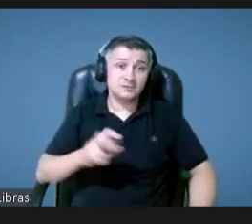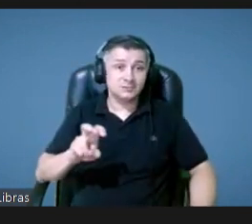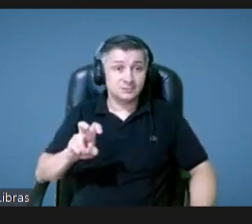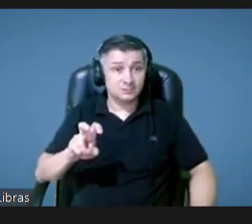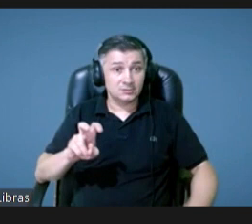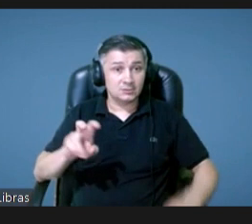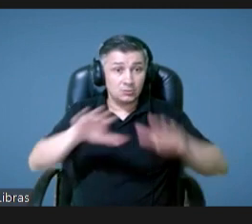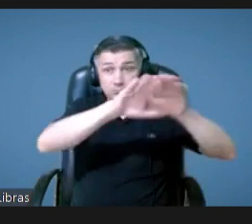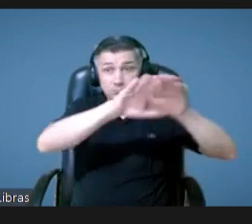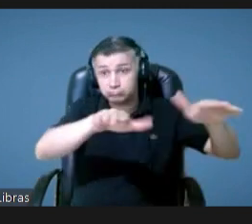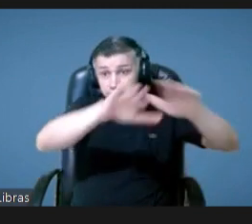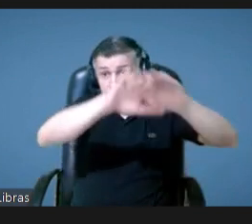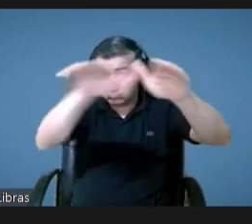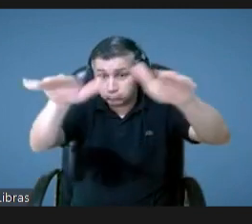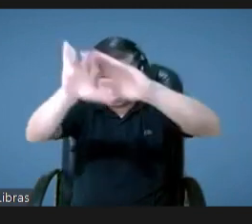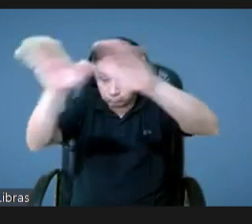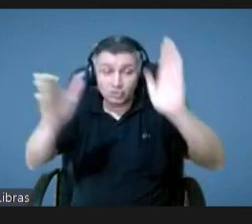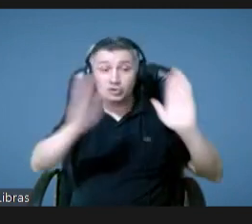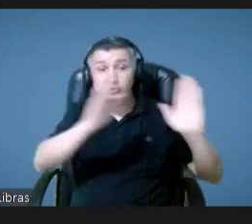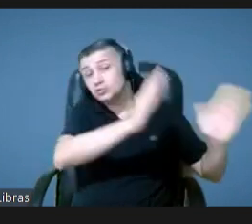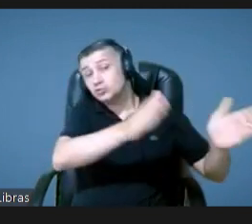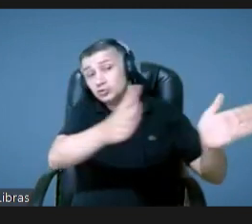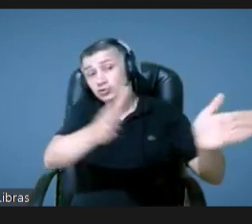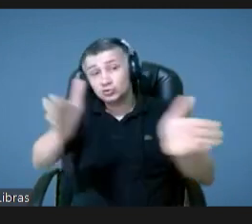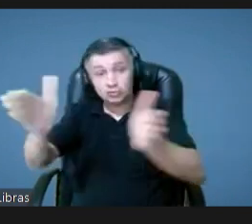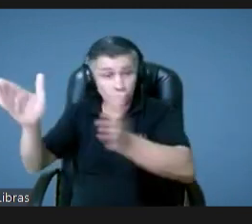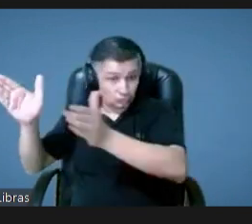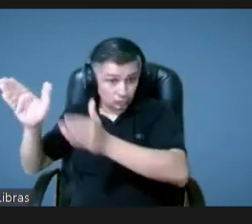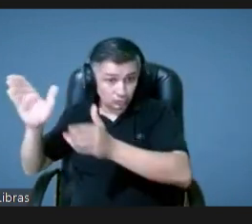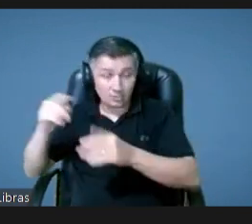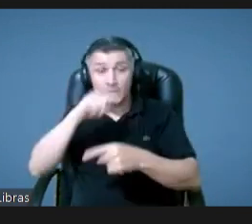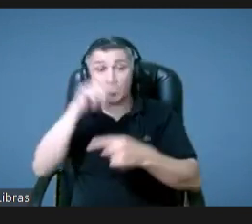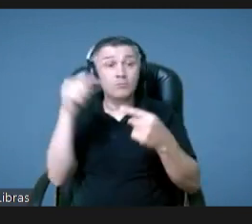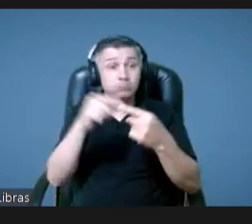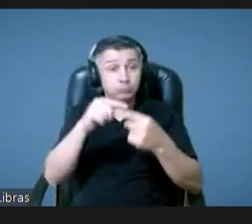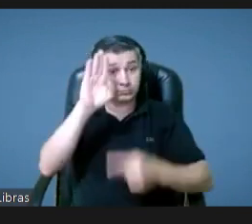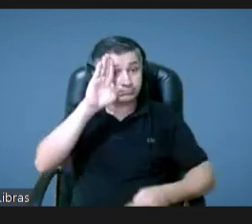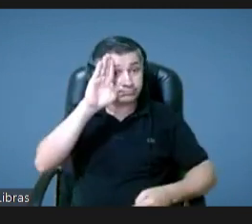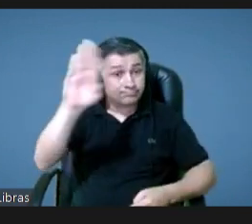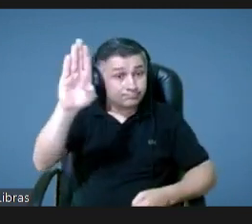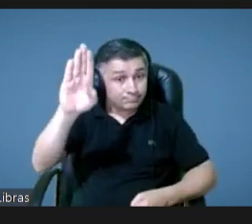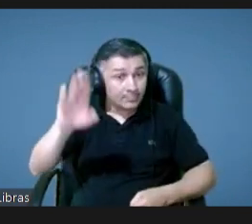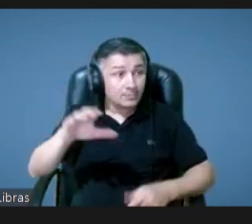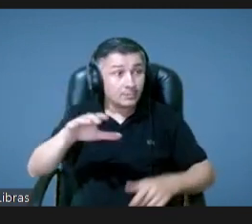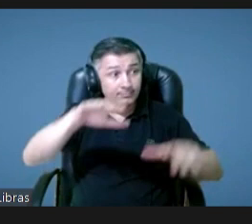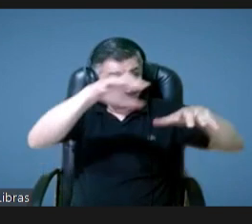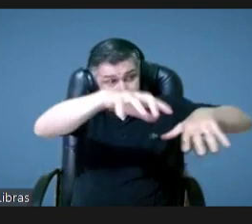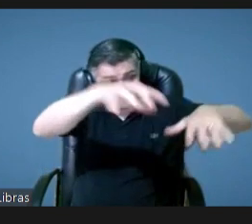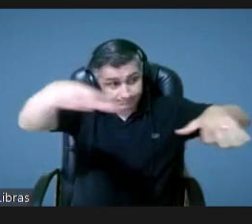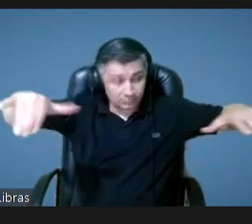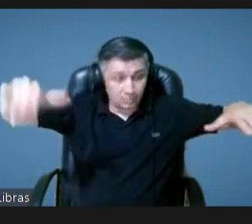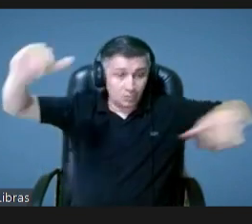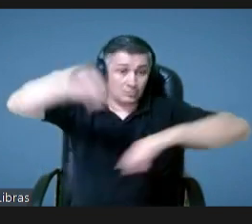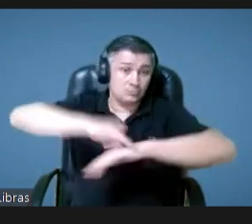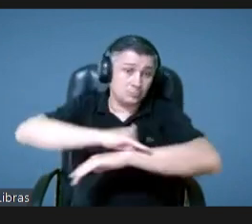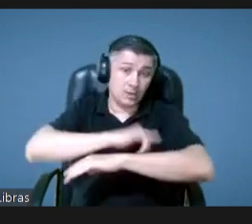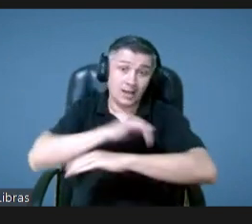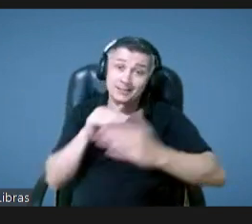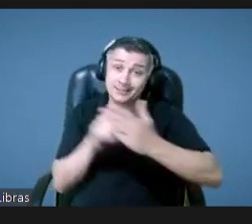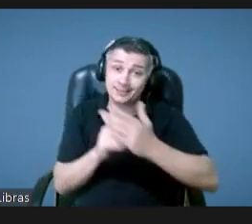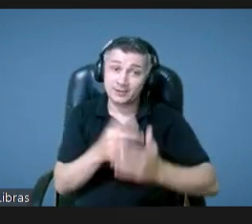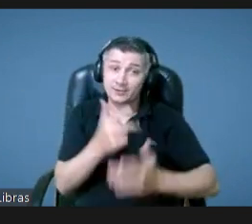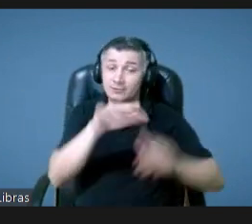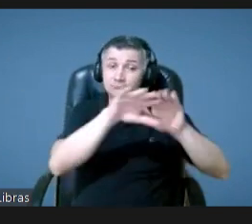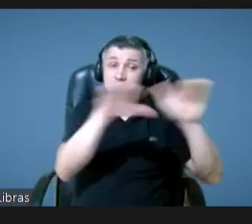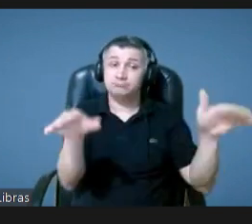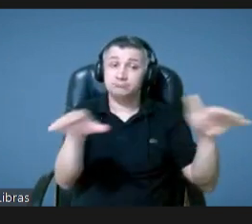So we have to think about that in terms of the 25 hangars, which from our point of view